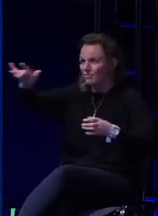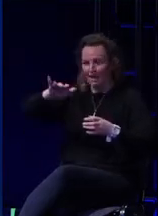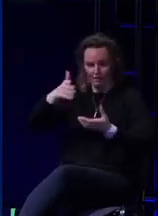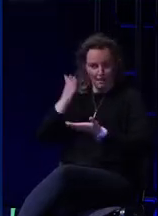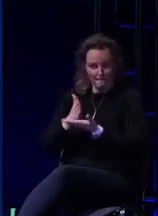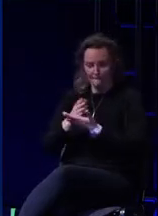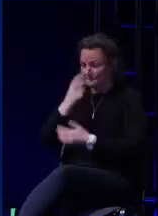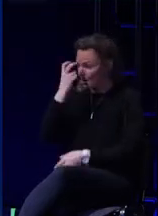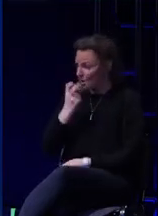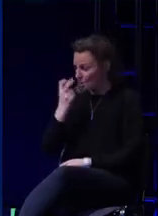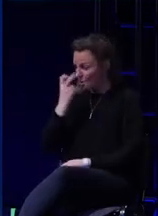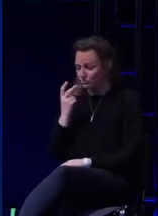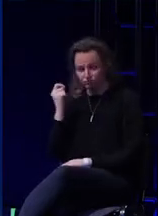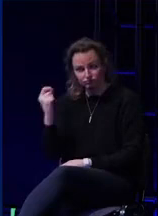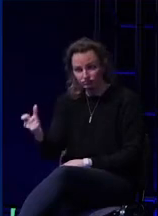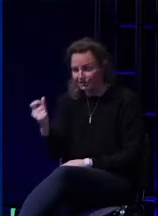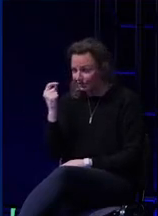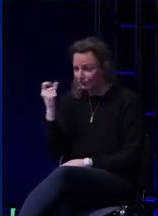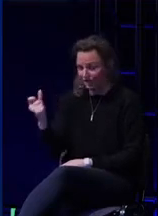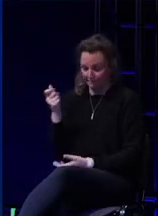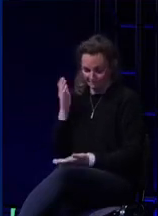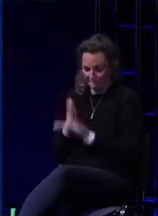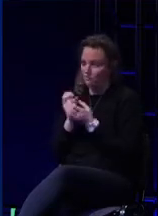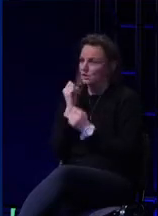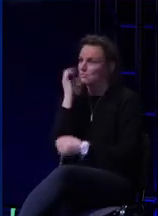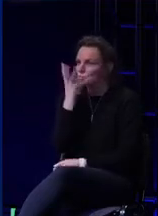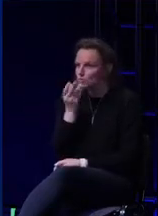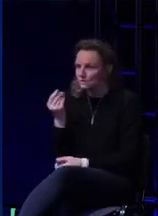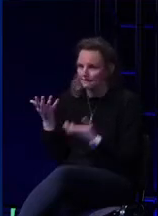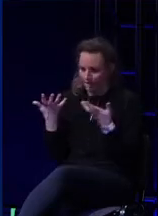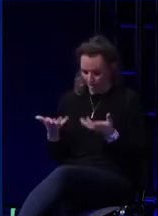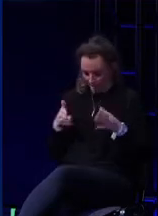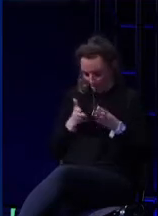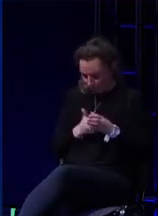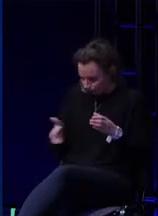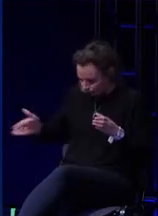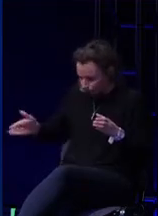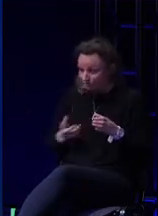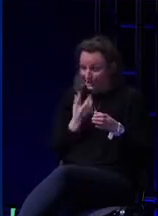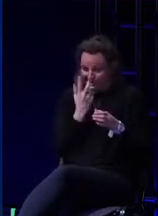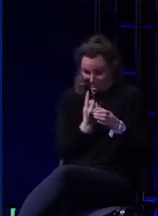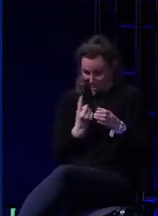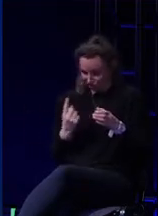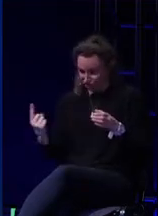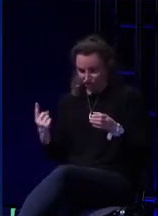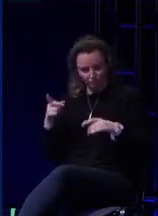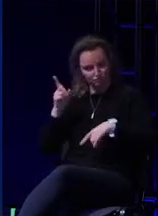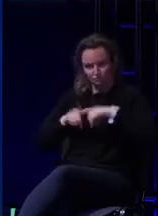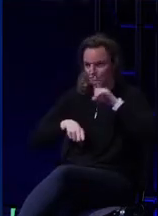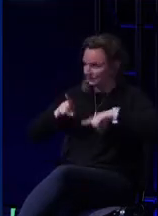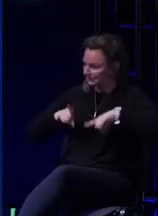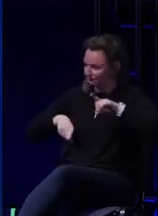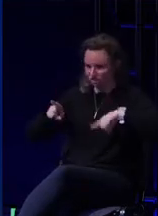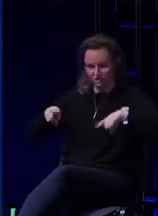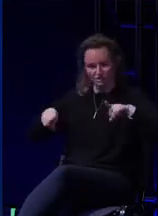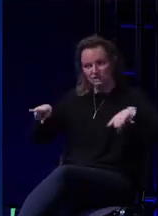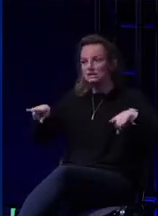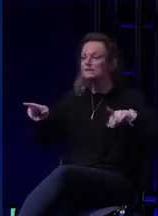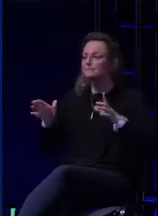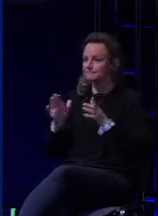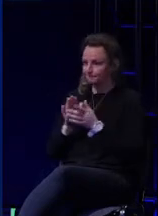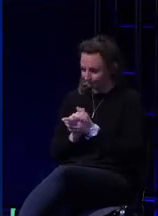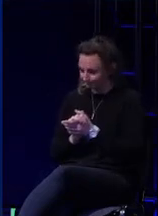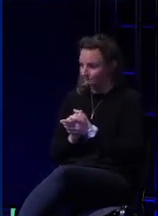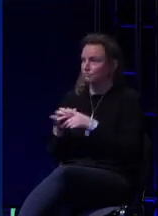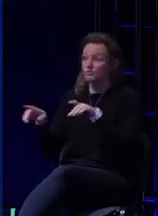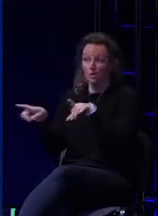are extraordinarily beautiful. And each one is very different in the set. And then